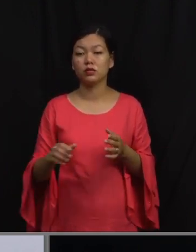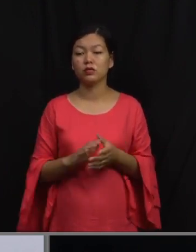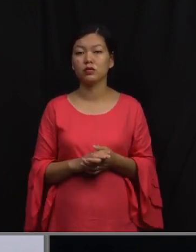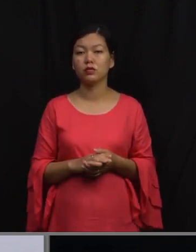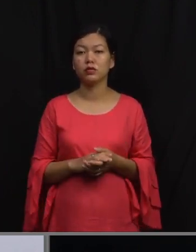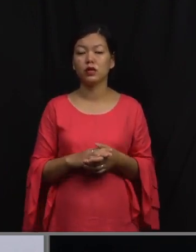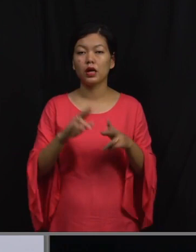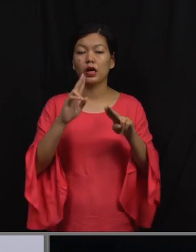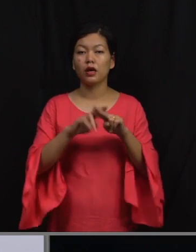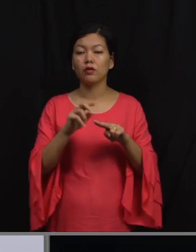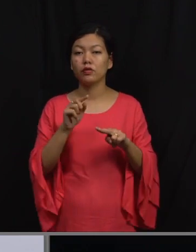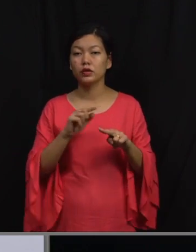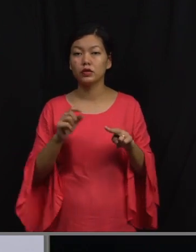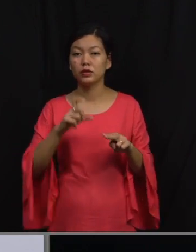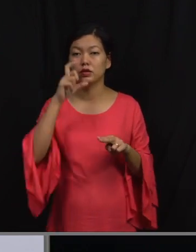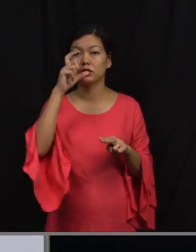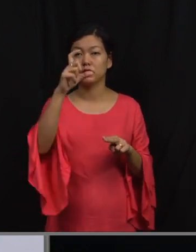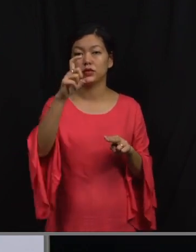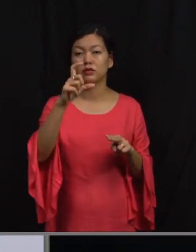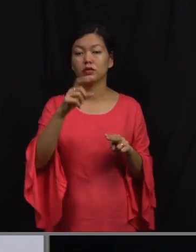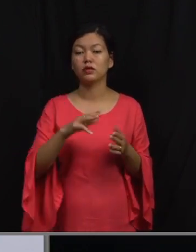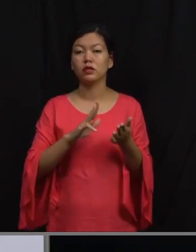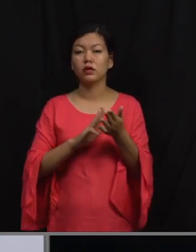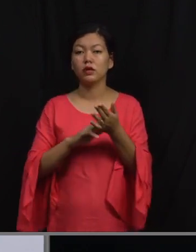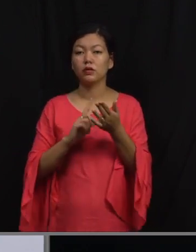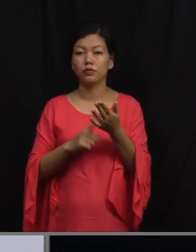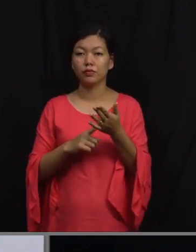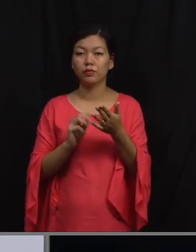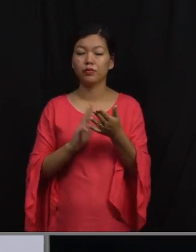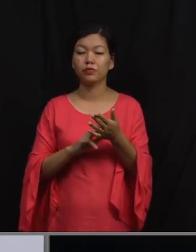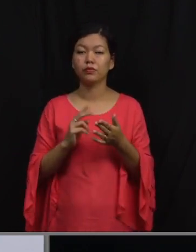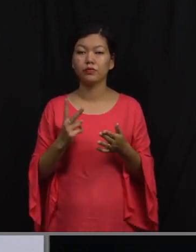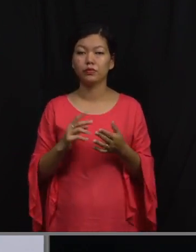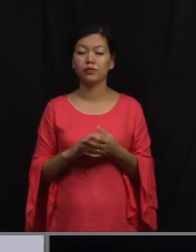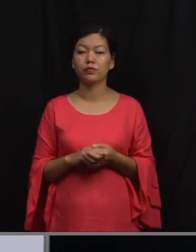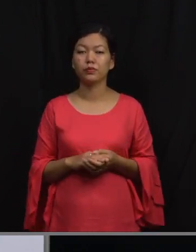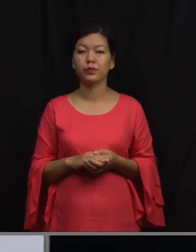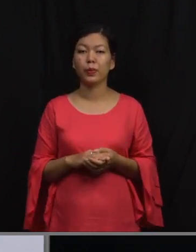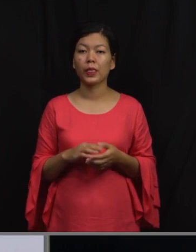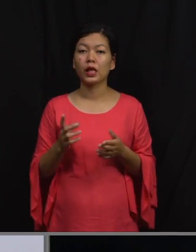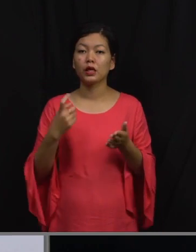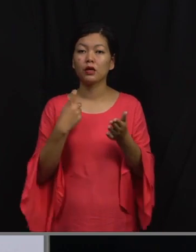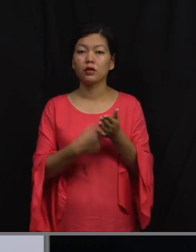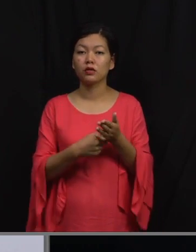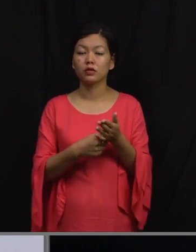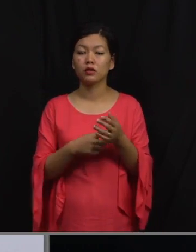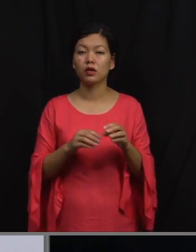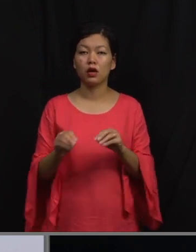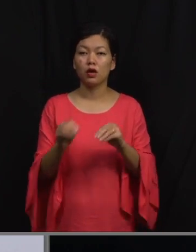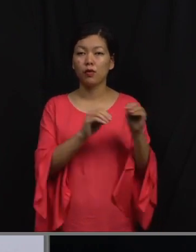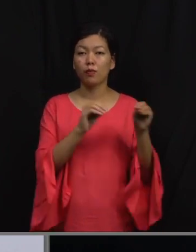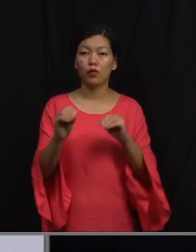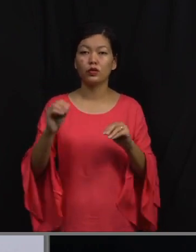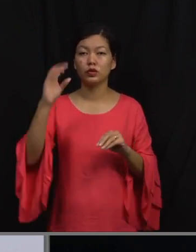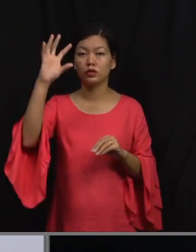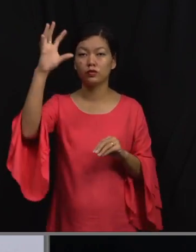capital G m1 m2 by r square, we can explain the motion of the earth around the sun and motion of all the